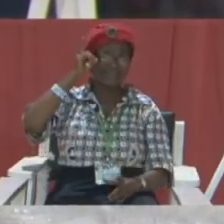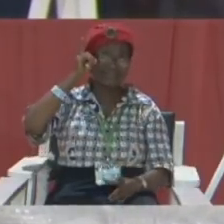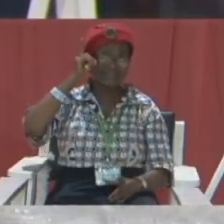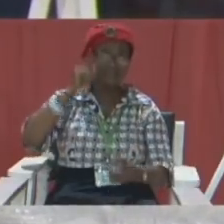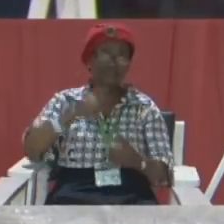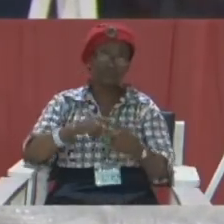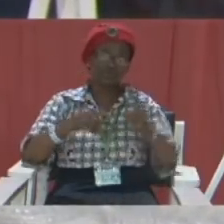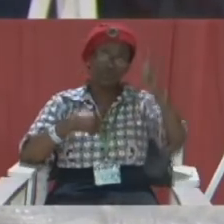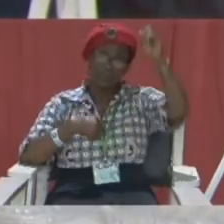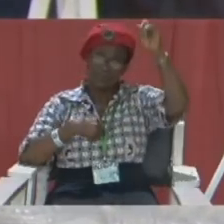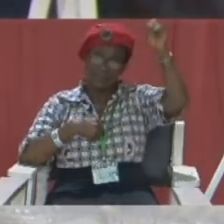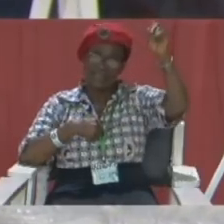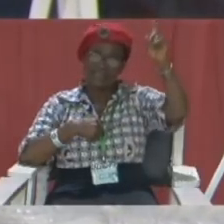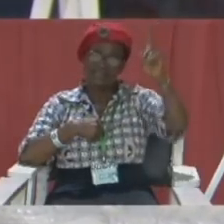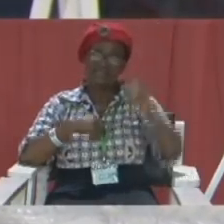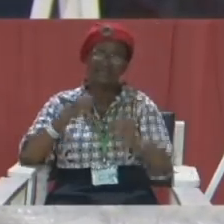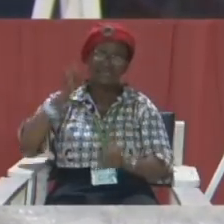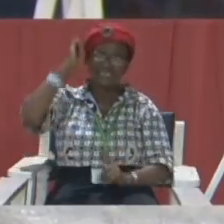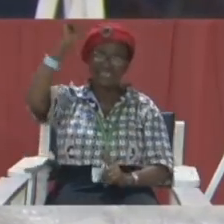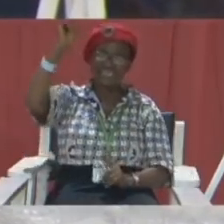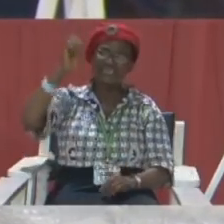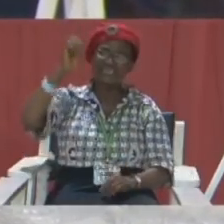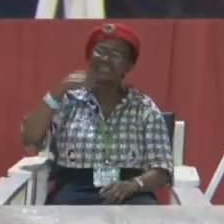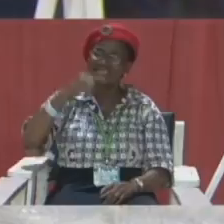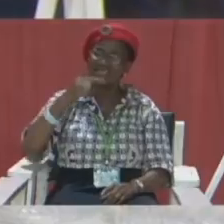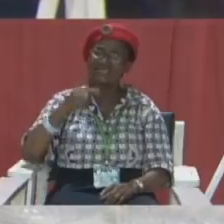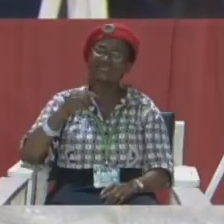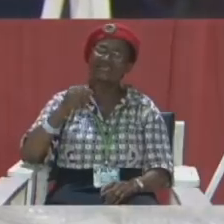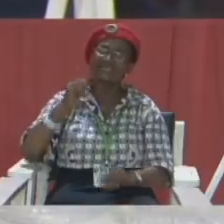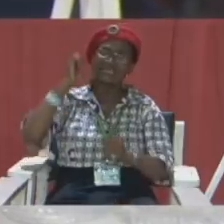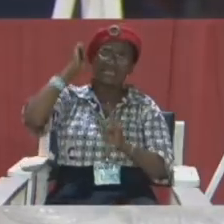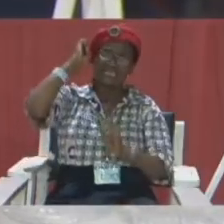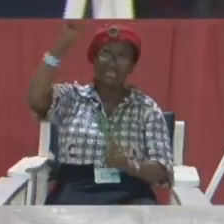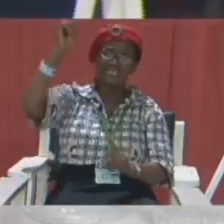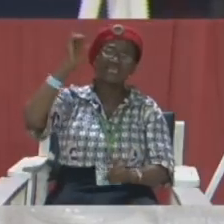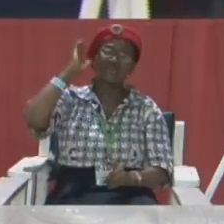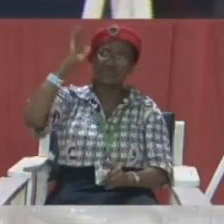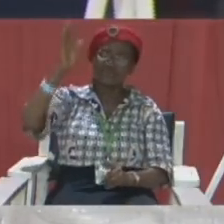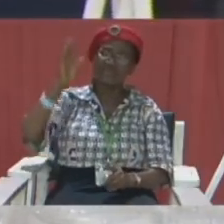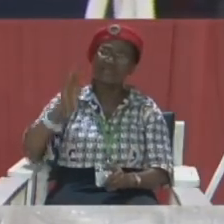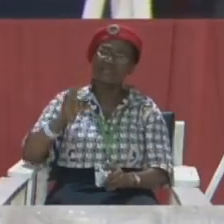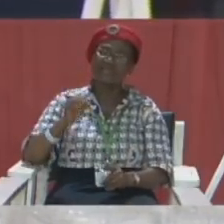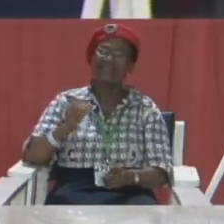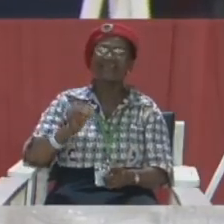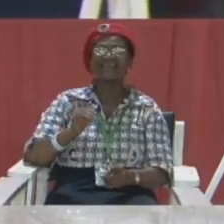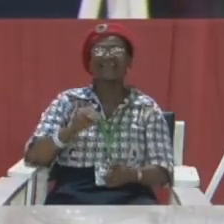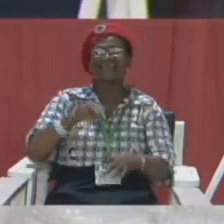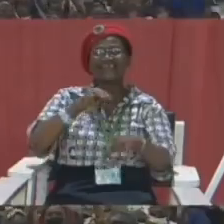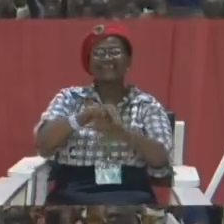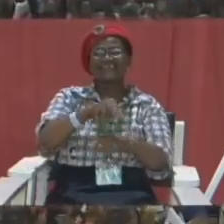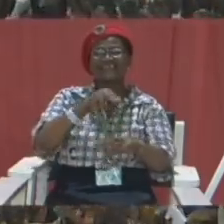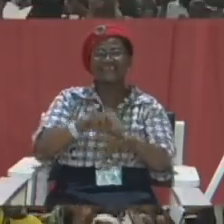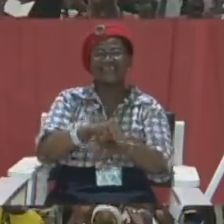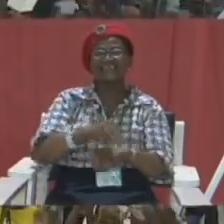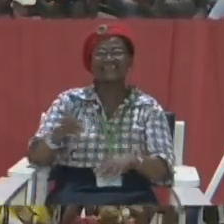see? He said he will send you two destiny helpers.